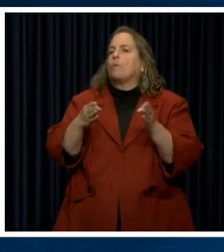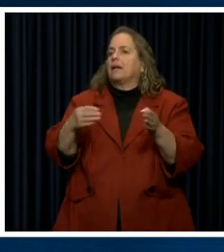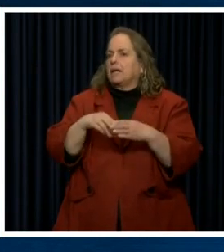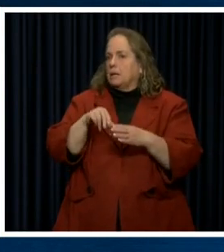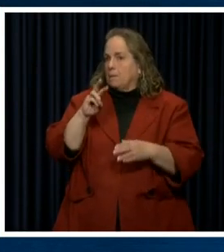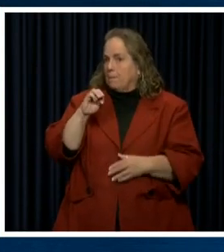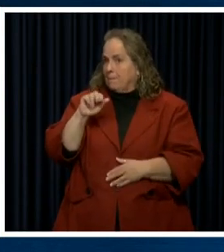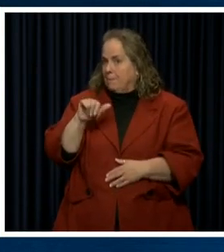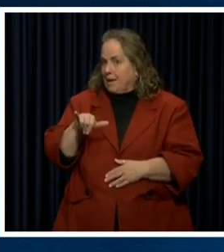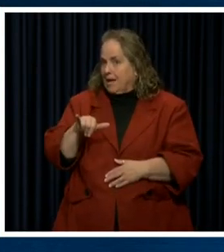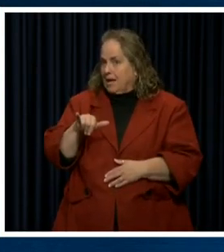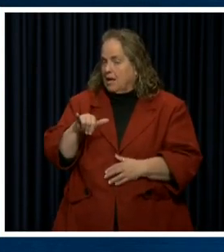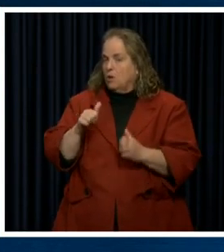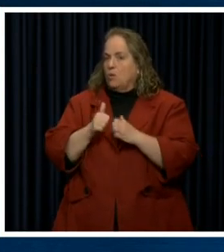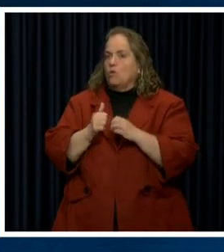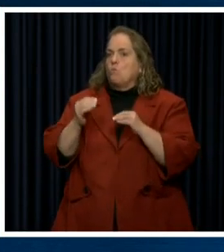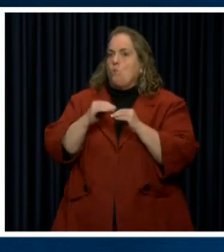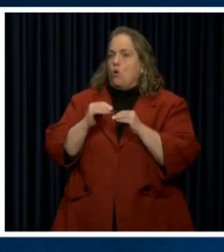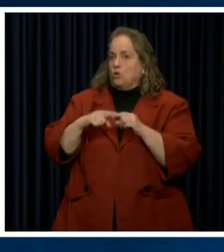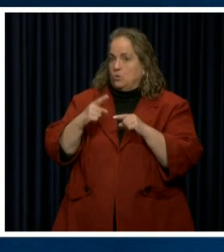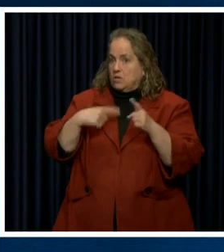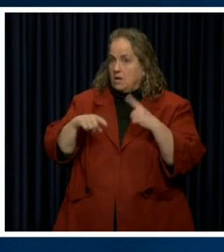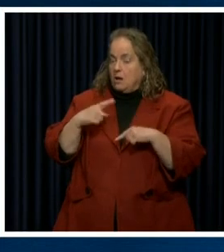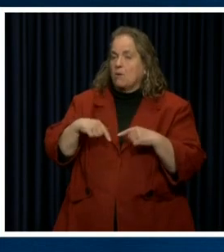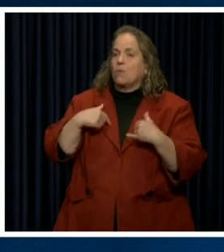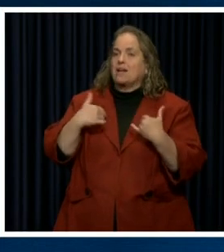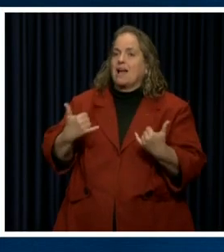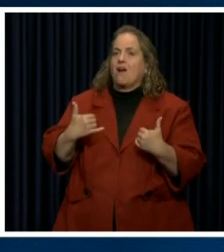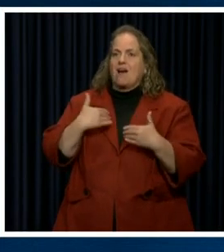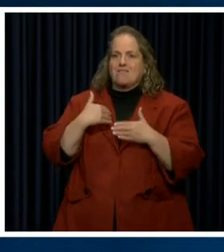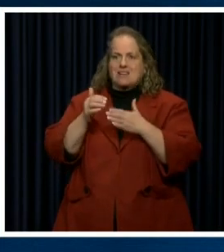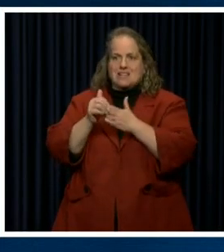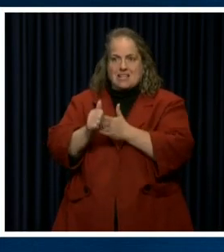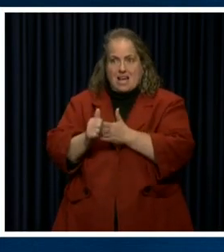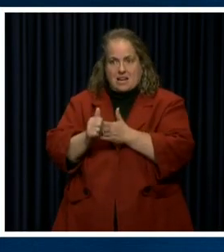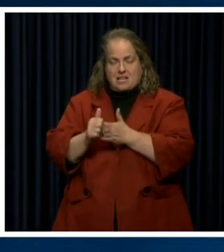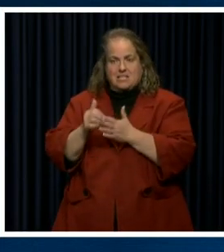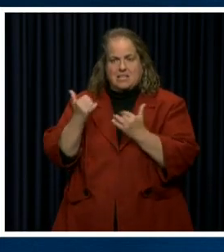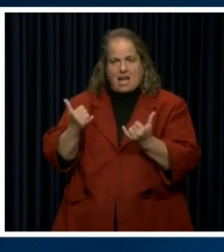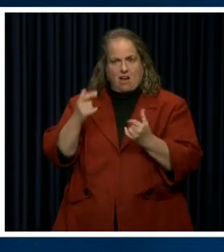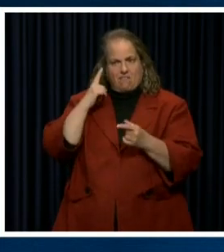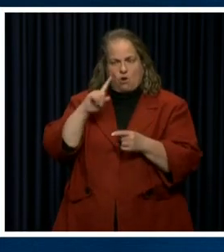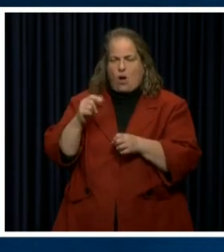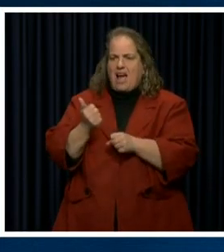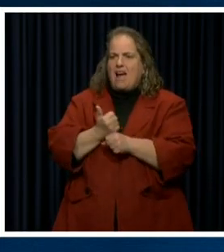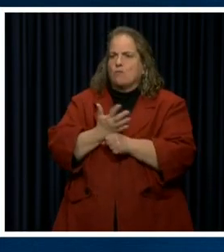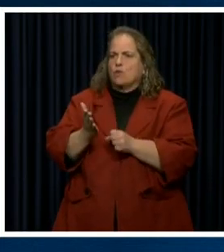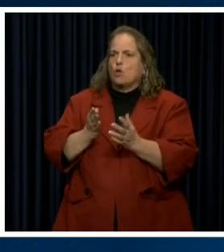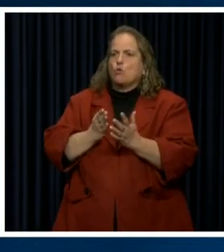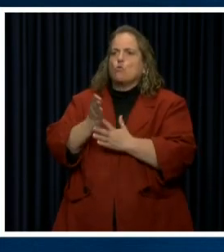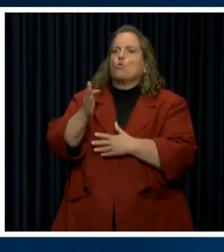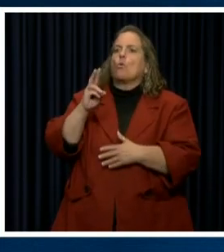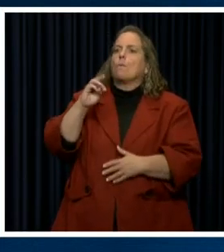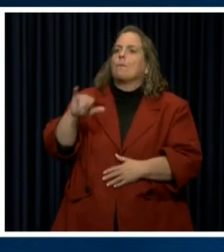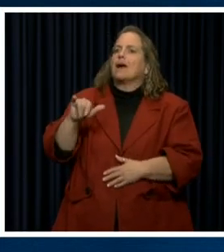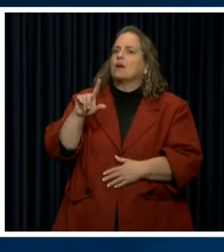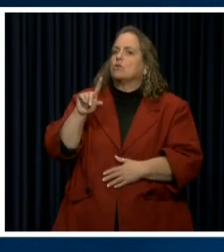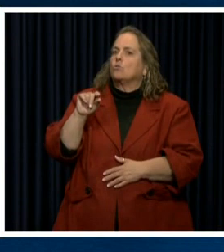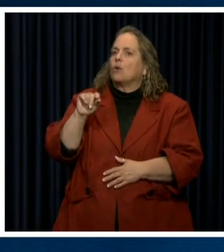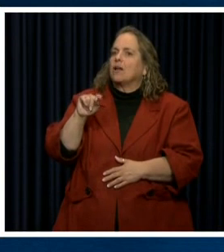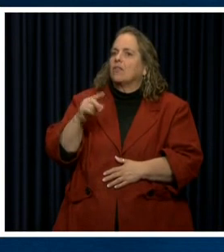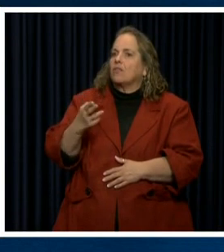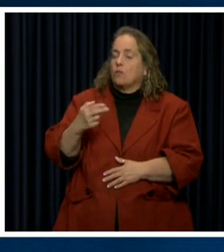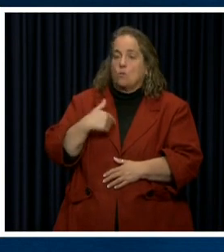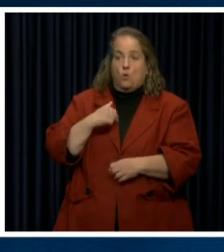May with more to come. We now have guidance out, I believe, for everything through May 20th. We